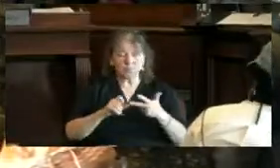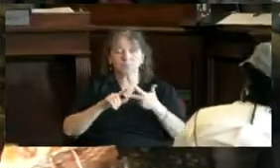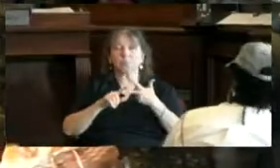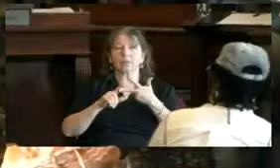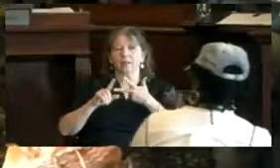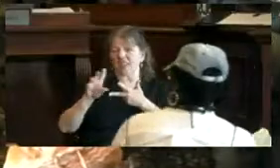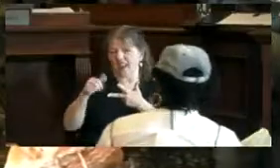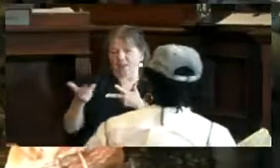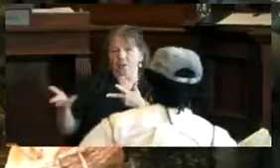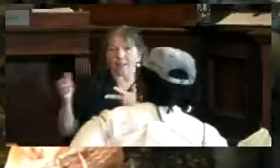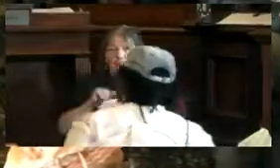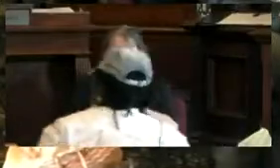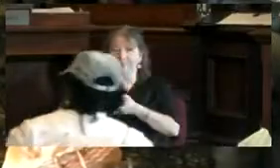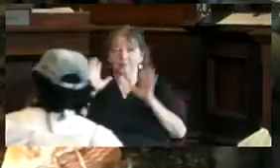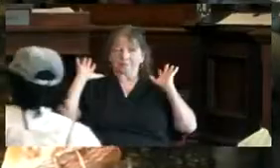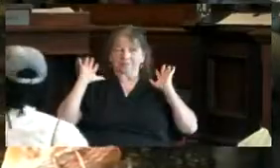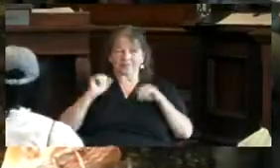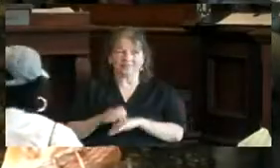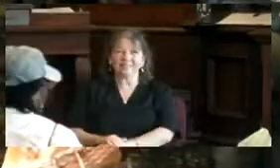that. So